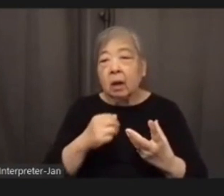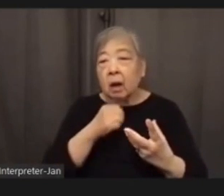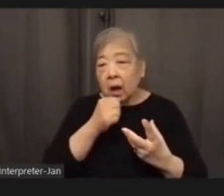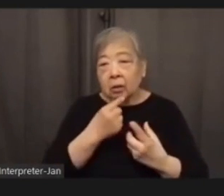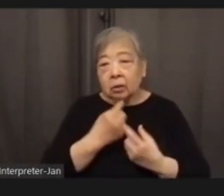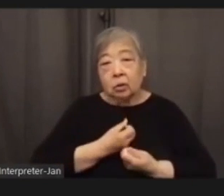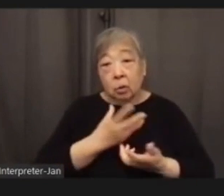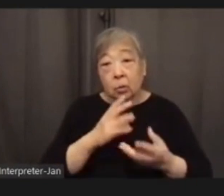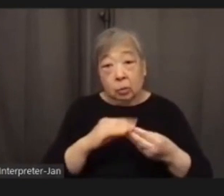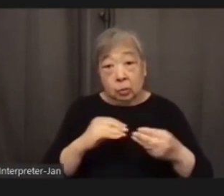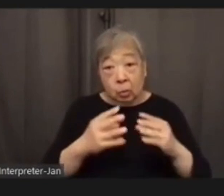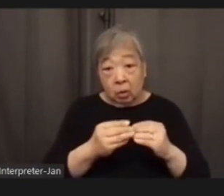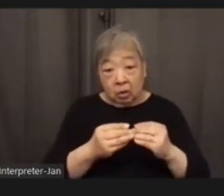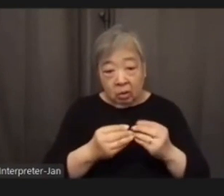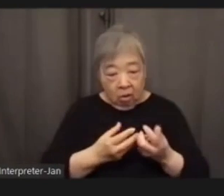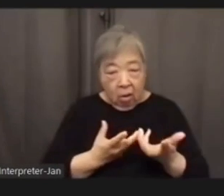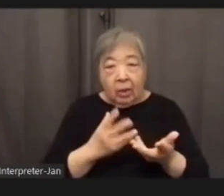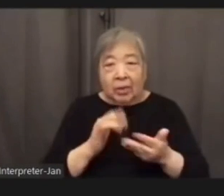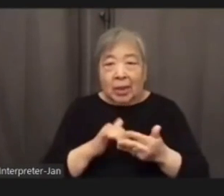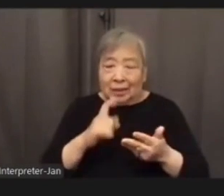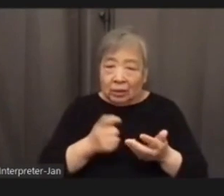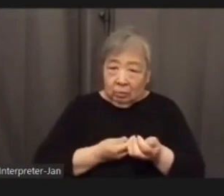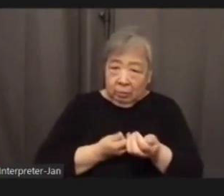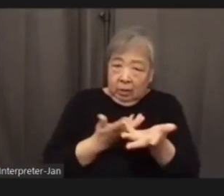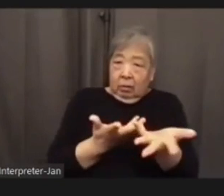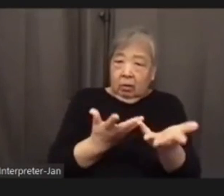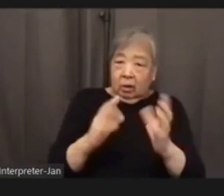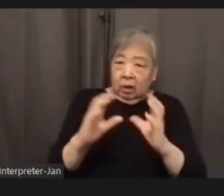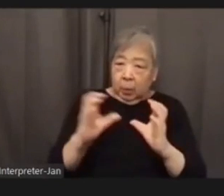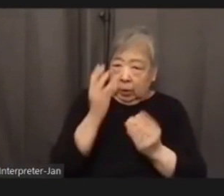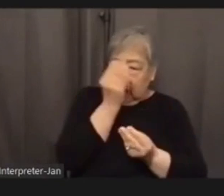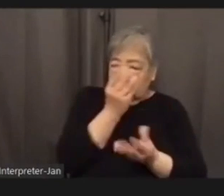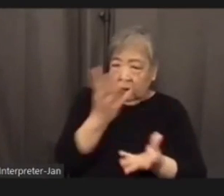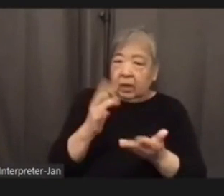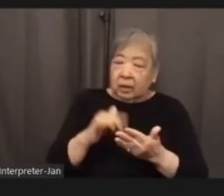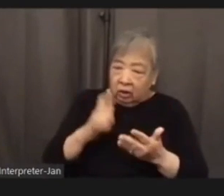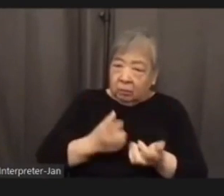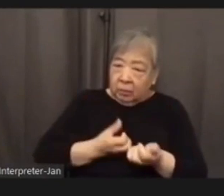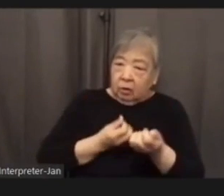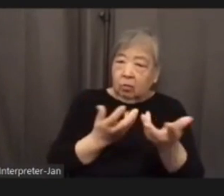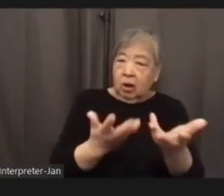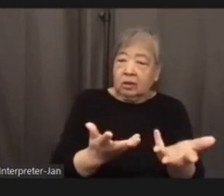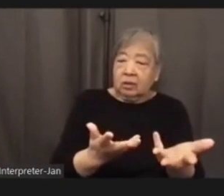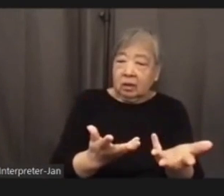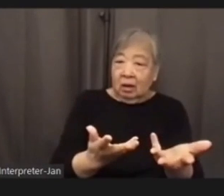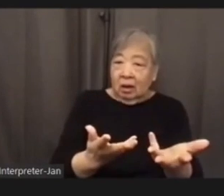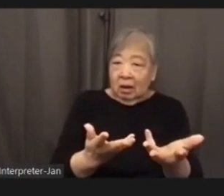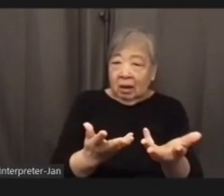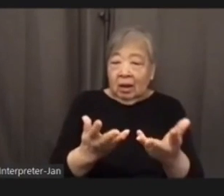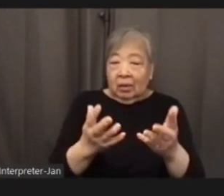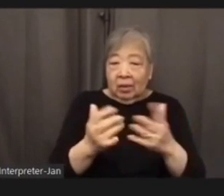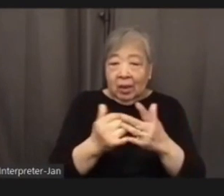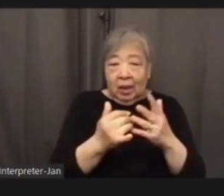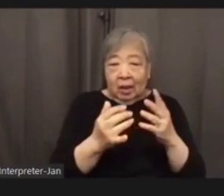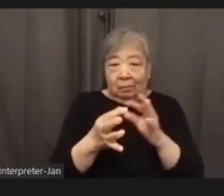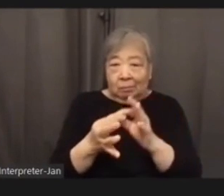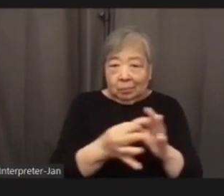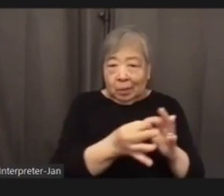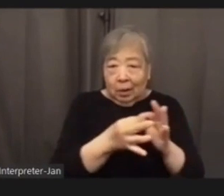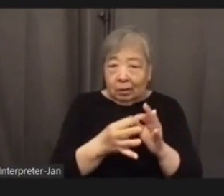that need to be communicated, that need to be expressed, that connect our communities together,